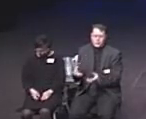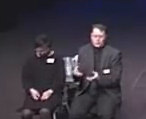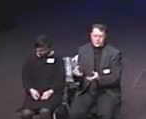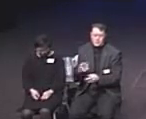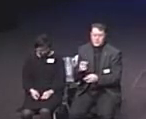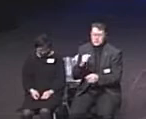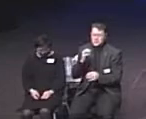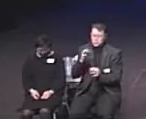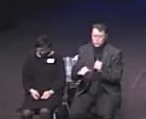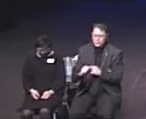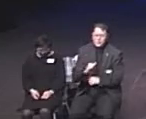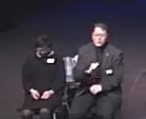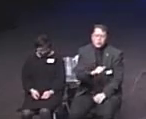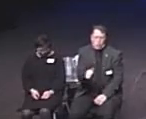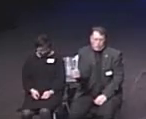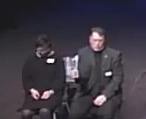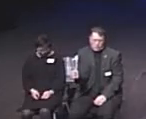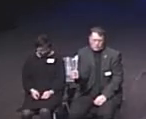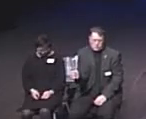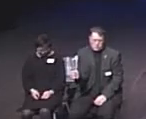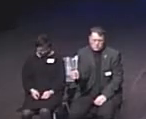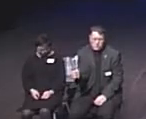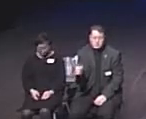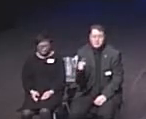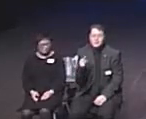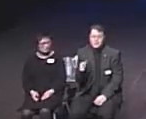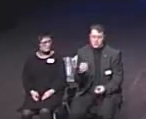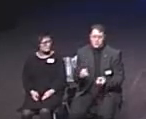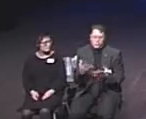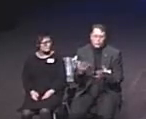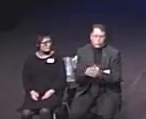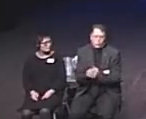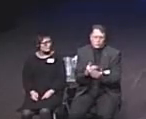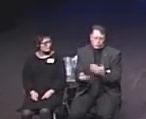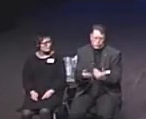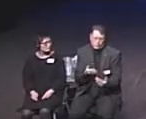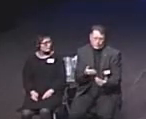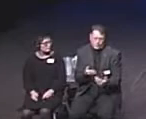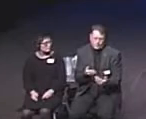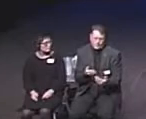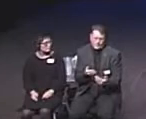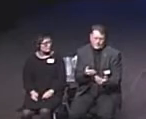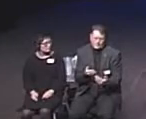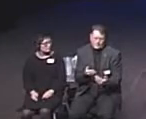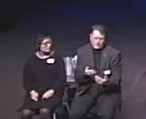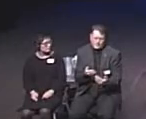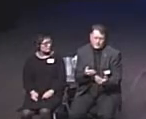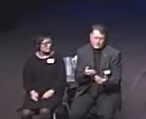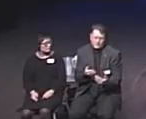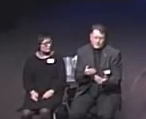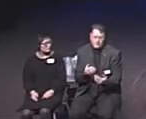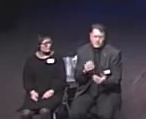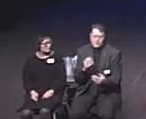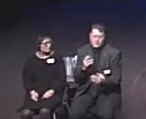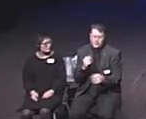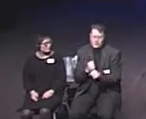for everyone, and we're going to create it together. So device is together and for